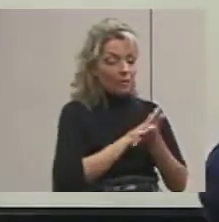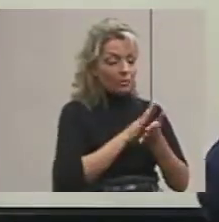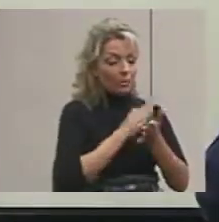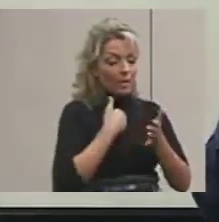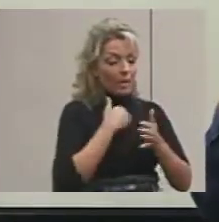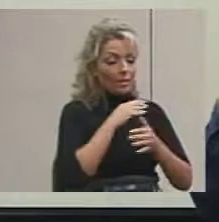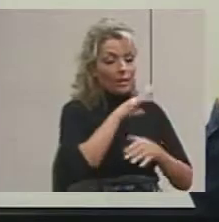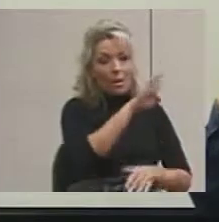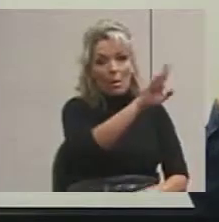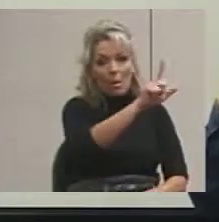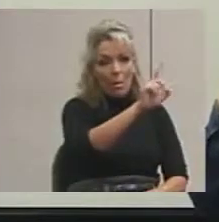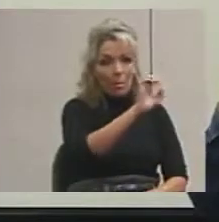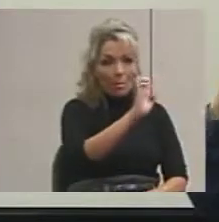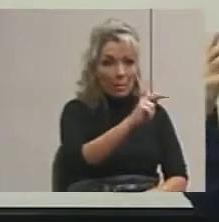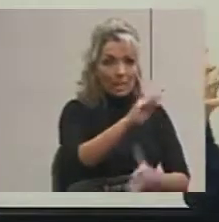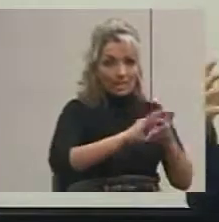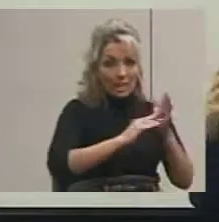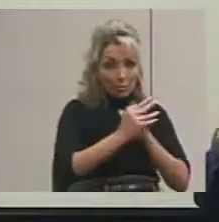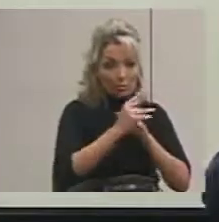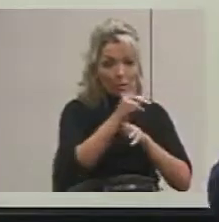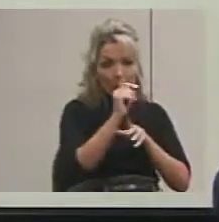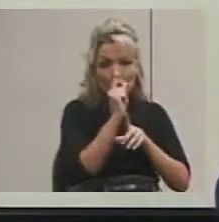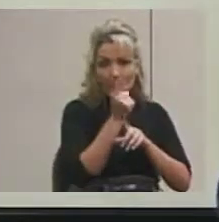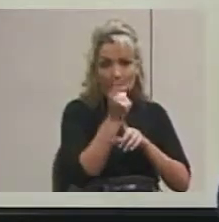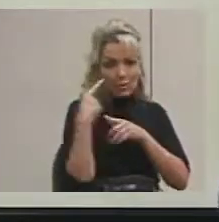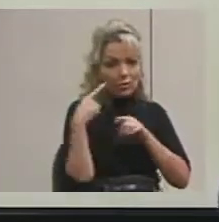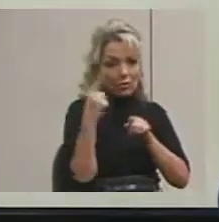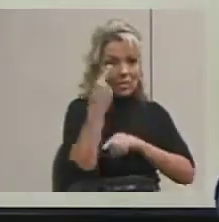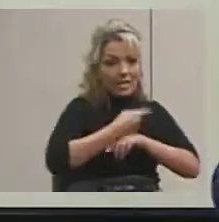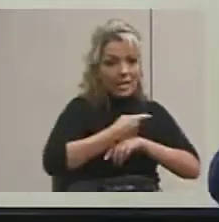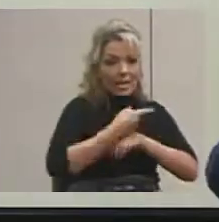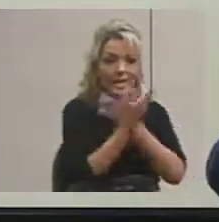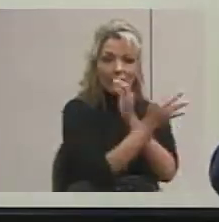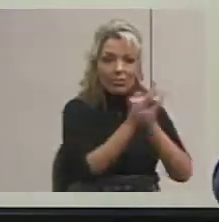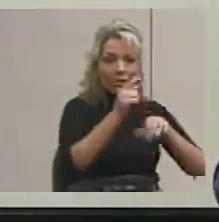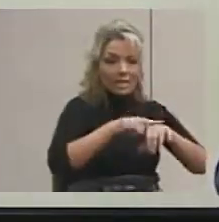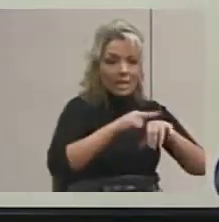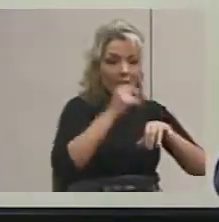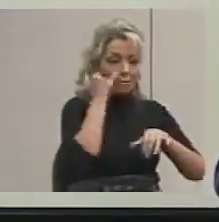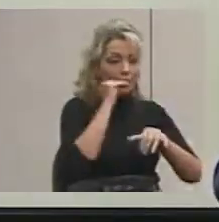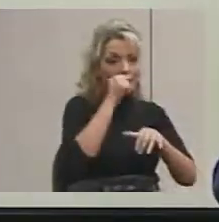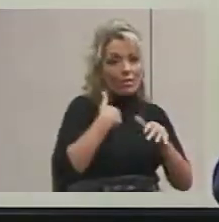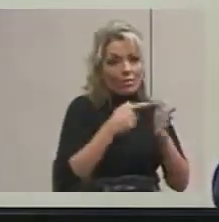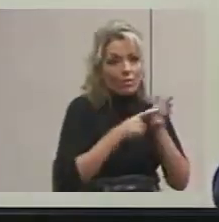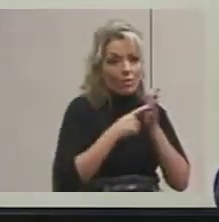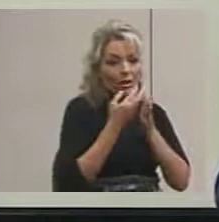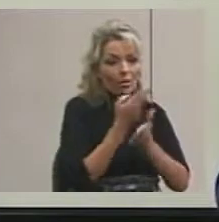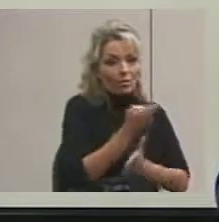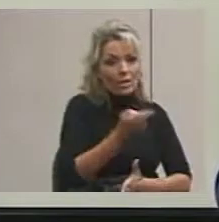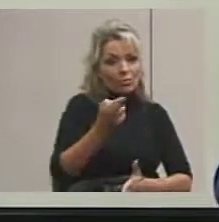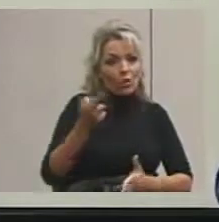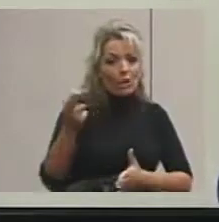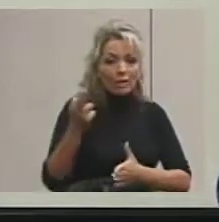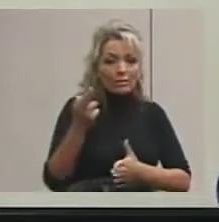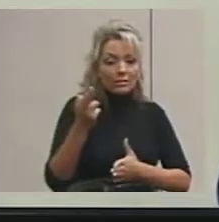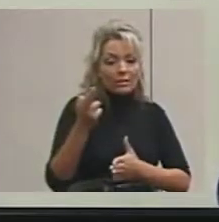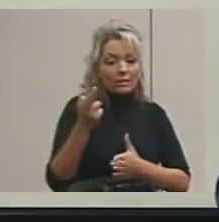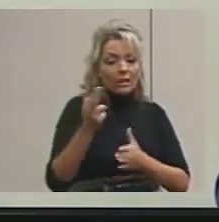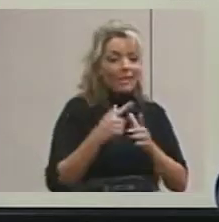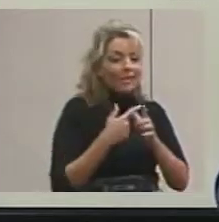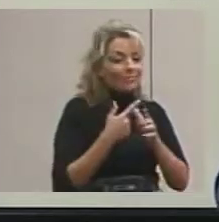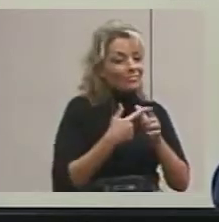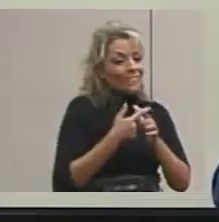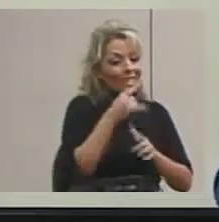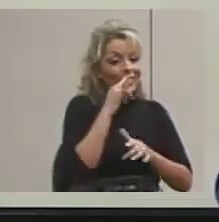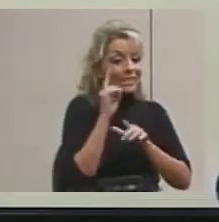beginning of the day where it's kind of like free time if they don't have a required resource or they don't have to be at a teacher's catching up or something. They can be pretty much